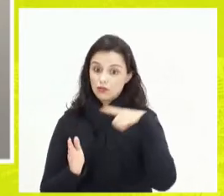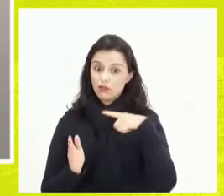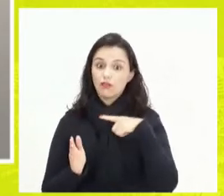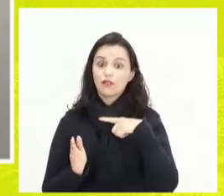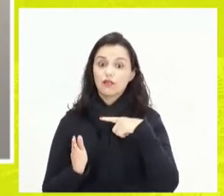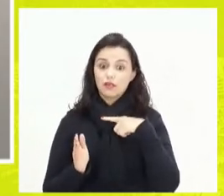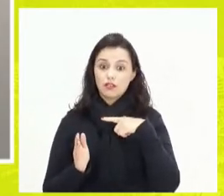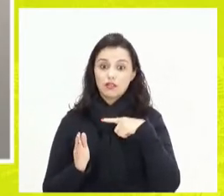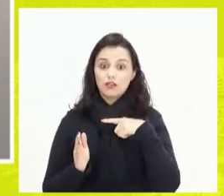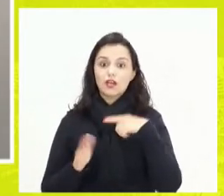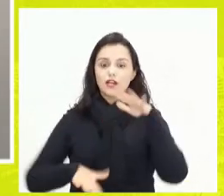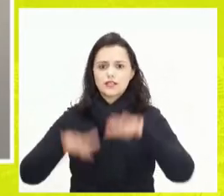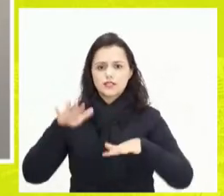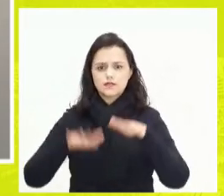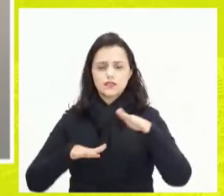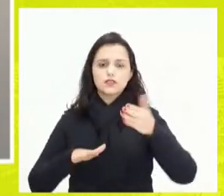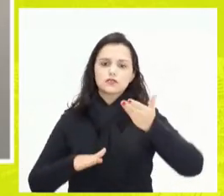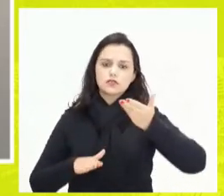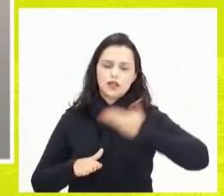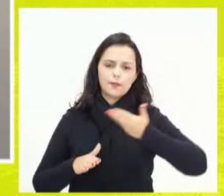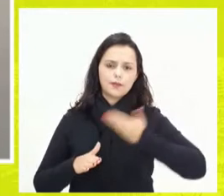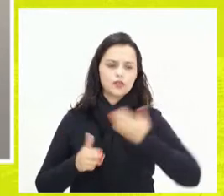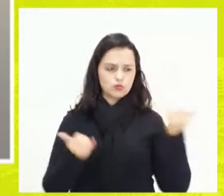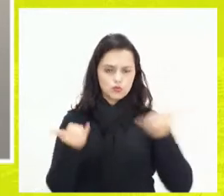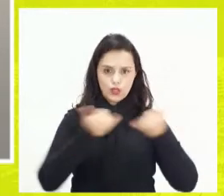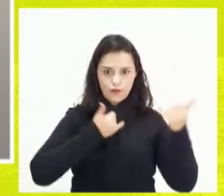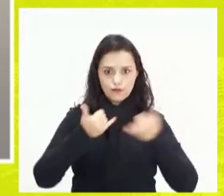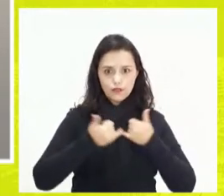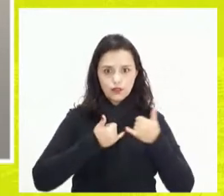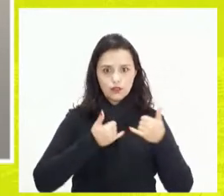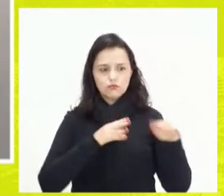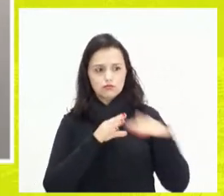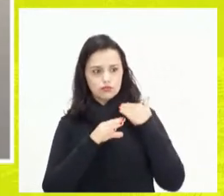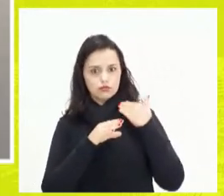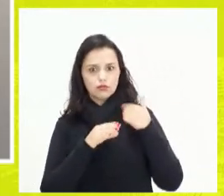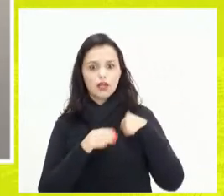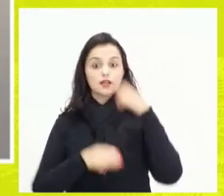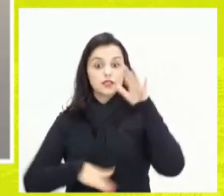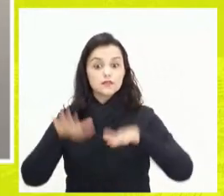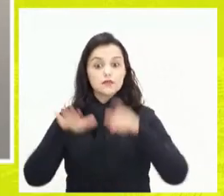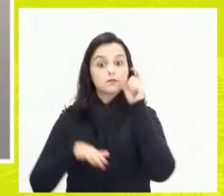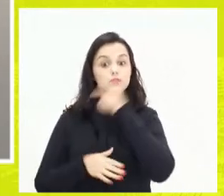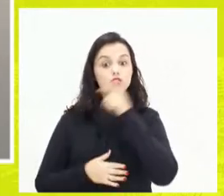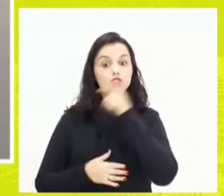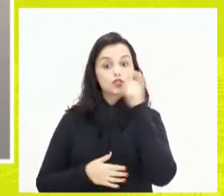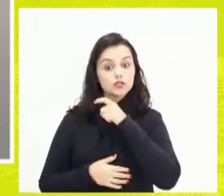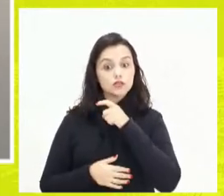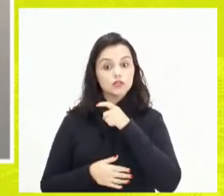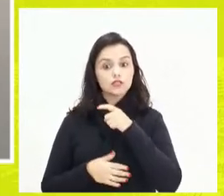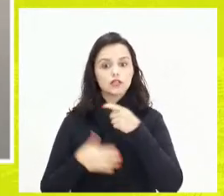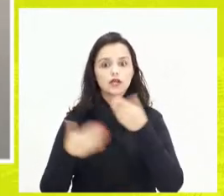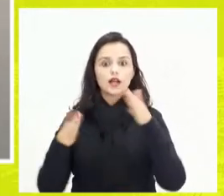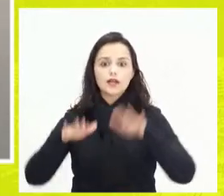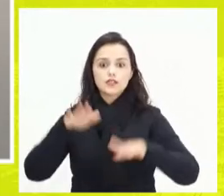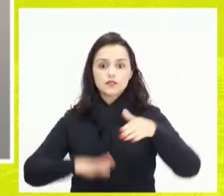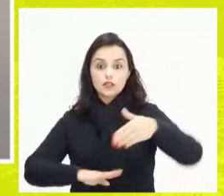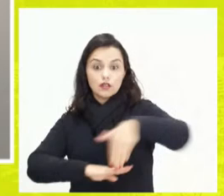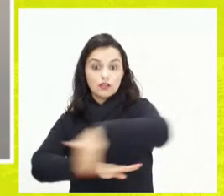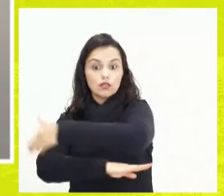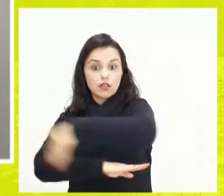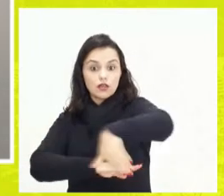always a care of colleagues to let people know when their lives being spread